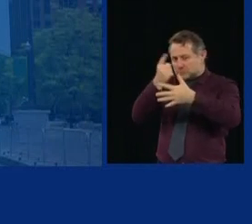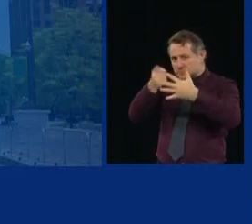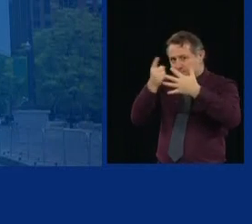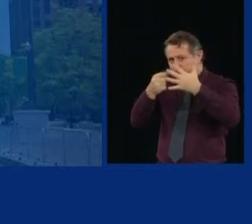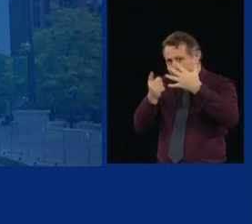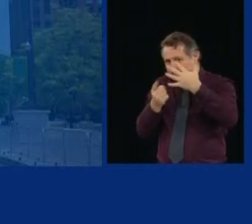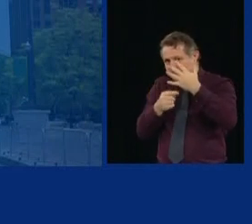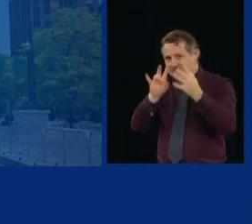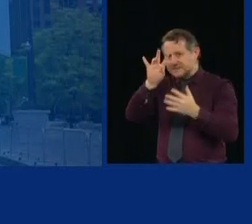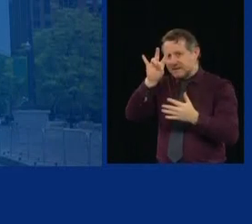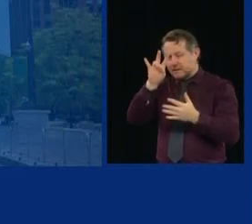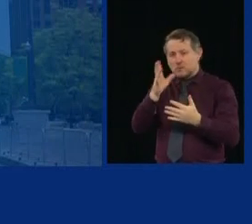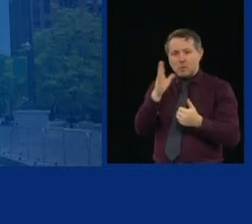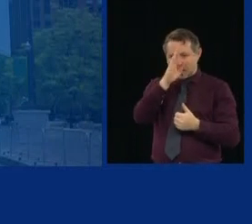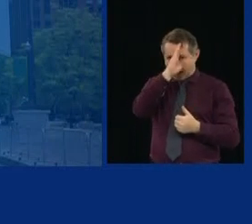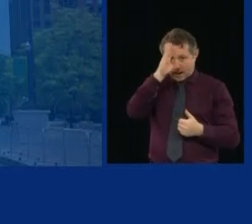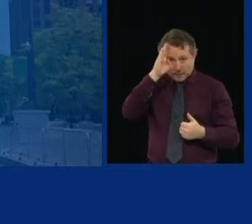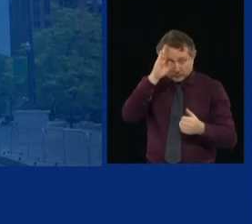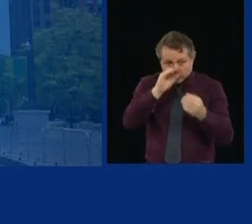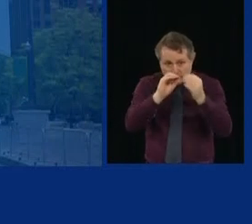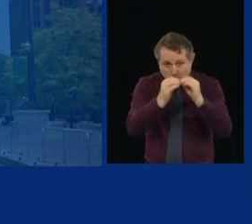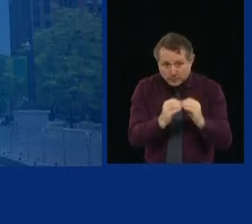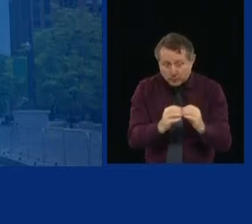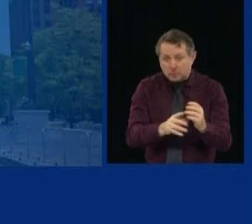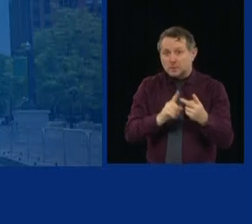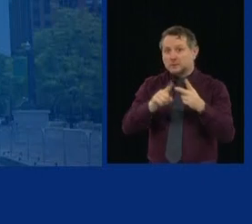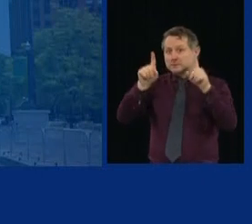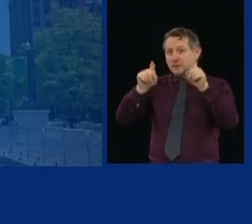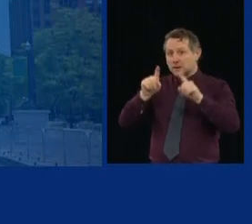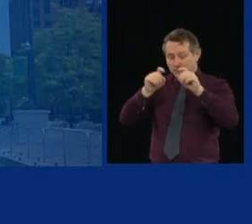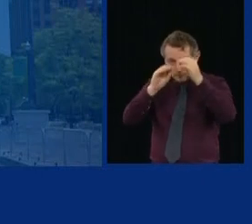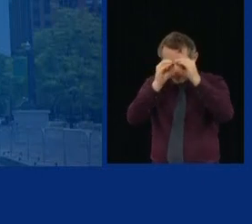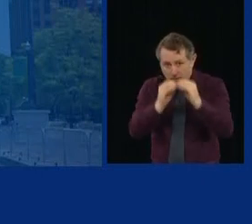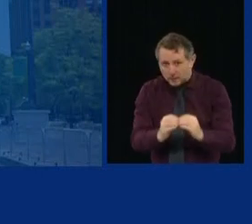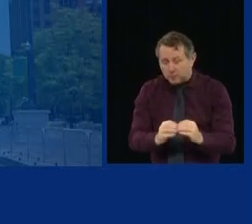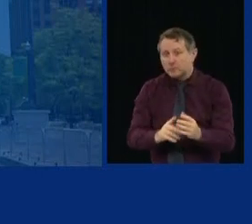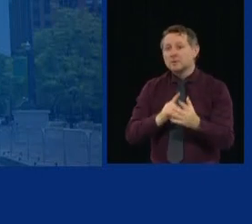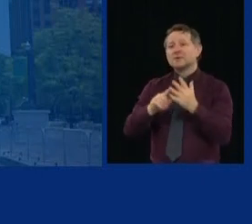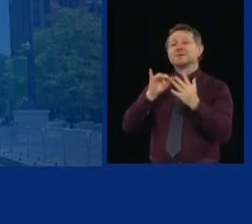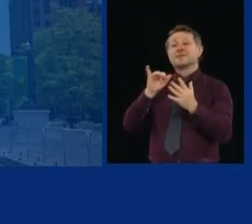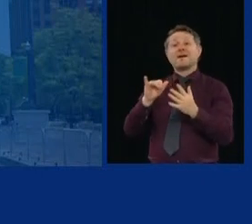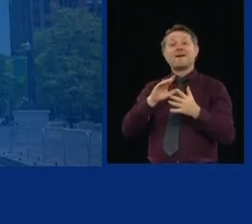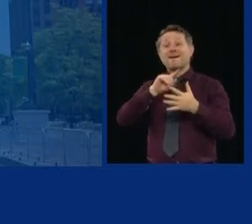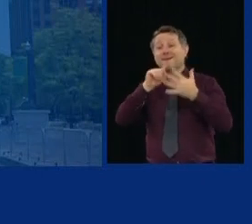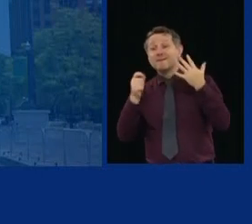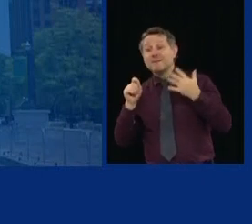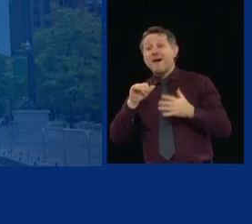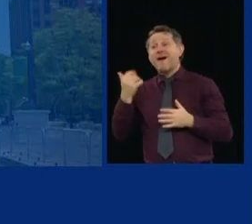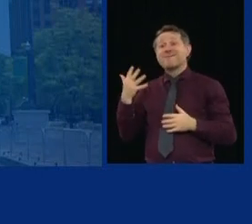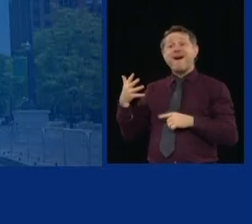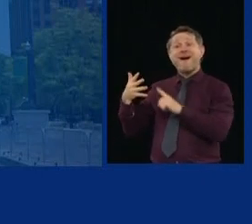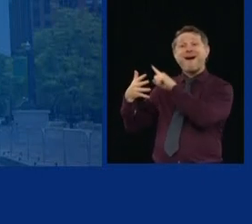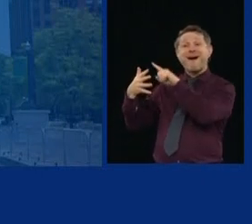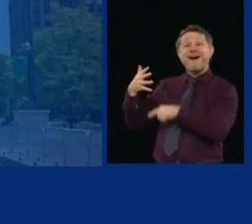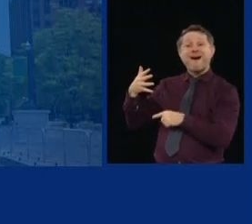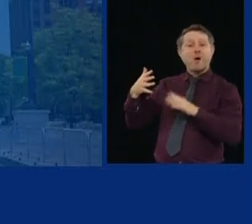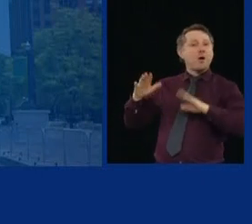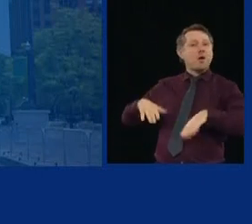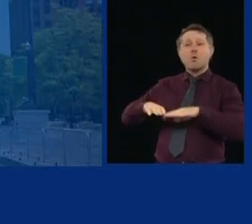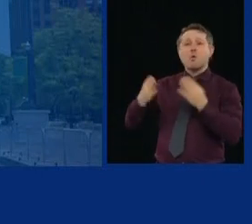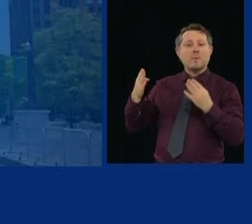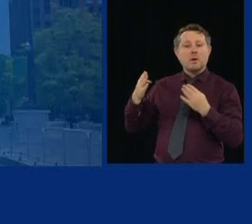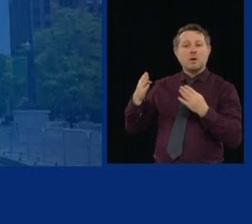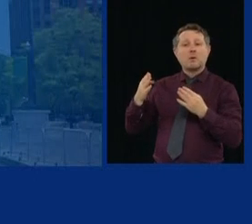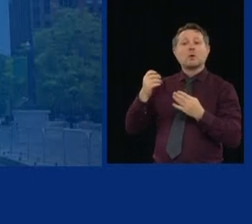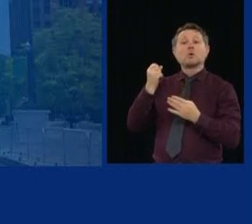the decision is made. For those regions that don't qualify to open today, we're extending what's called the New York Pause Order, which is